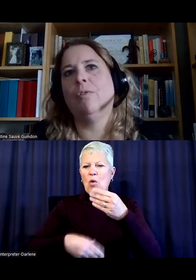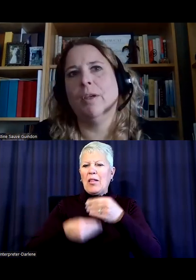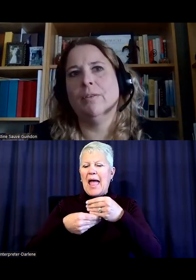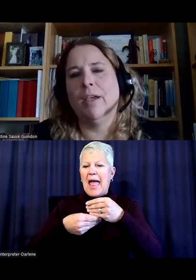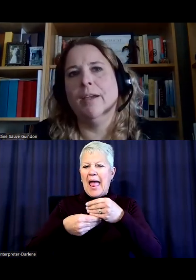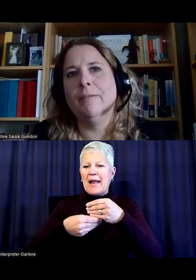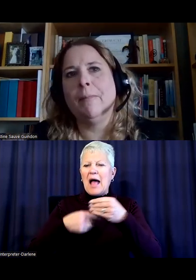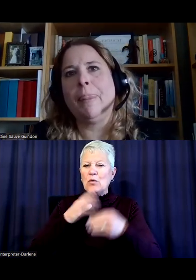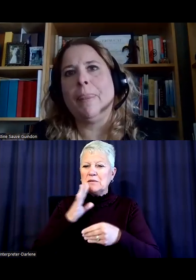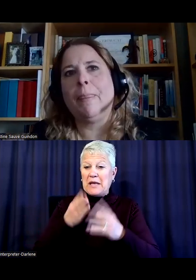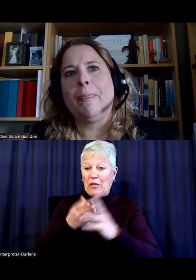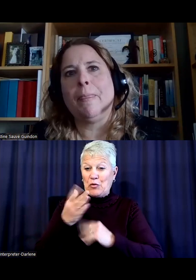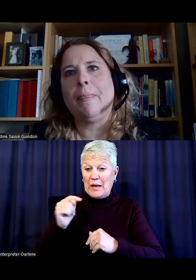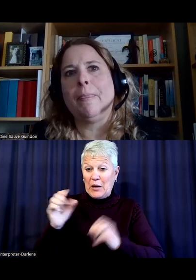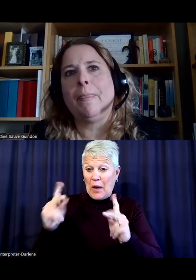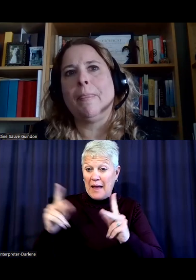speak through it, okay?